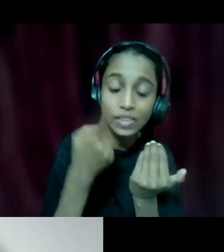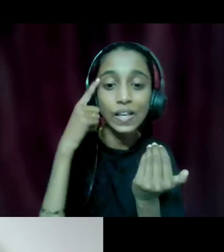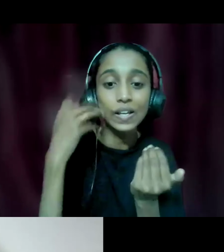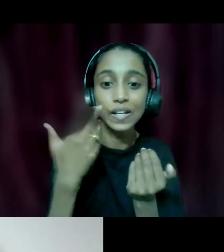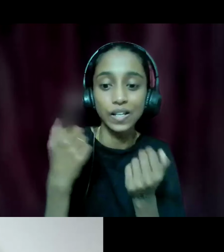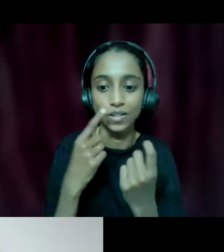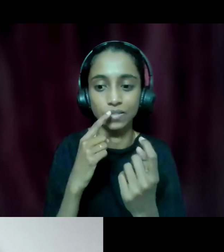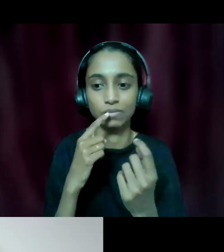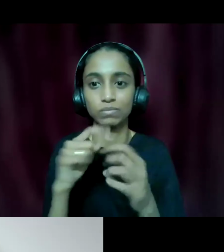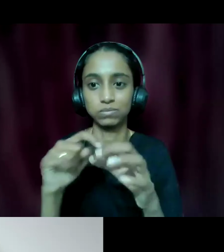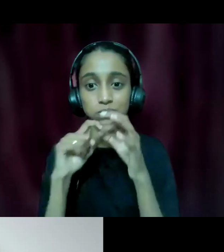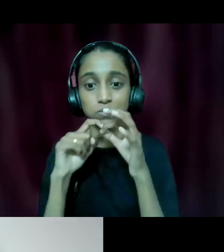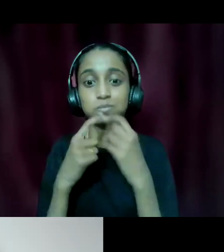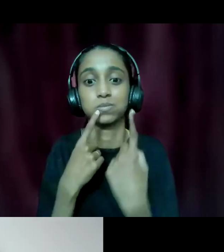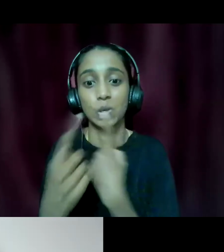prefer?